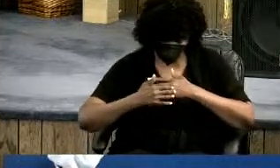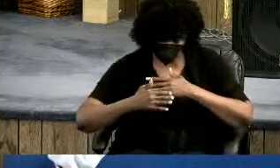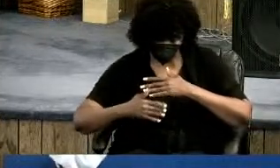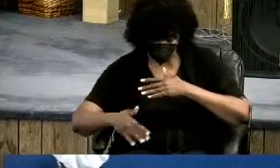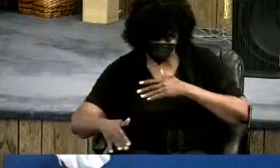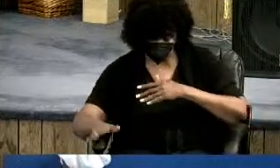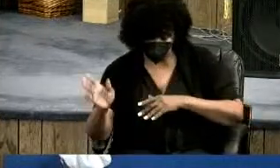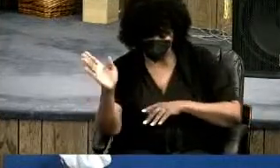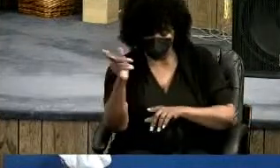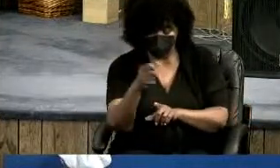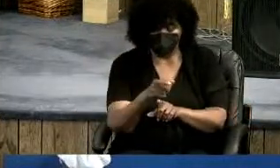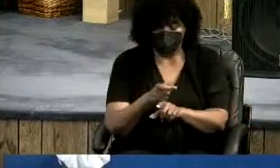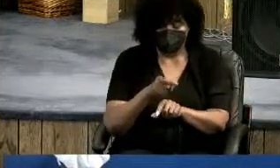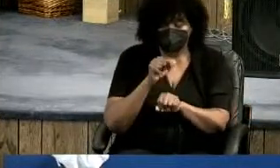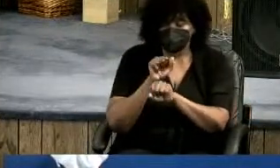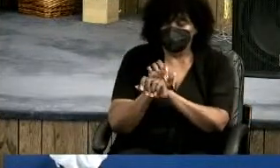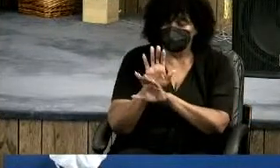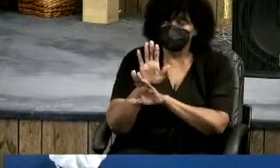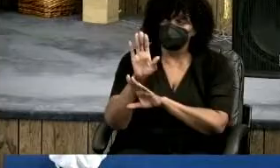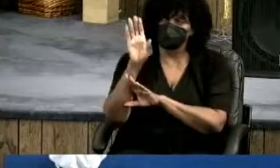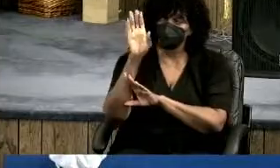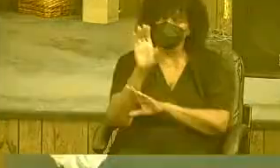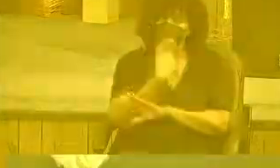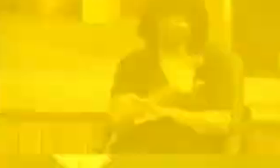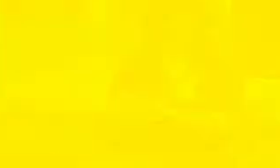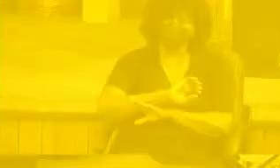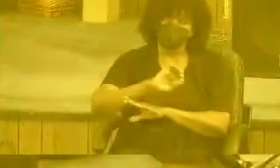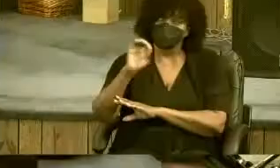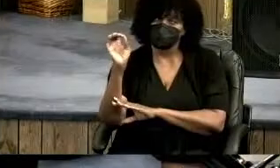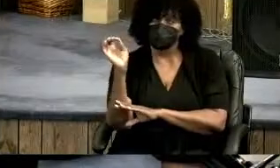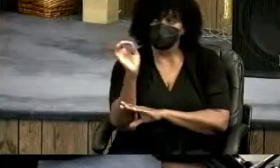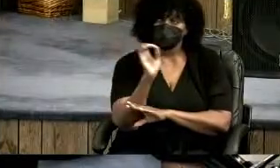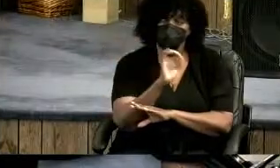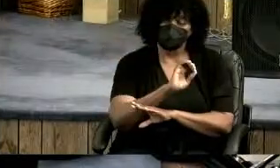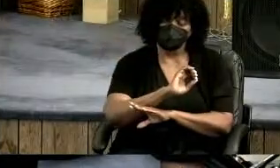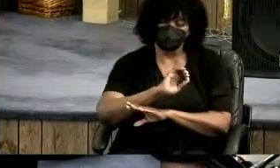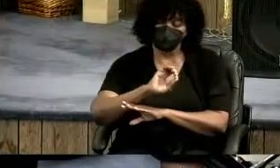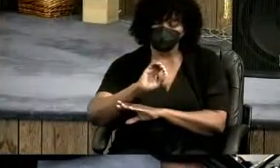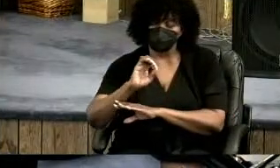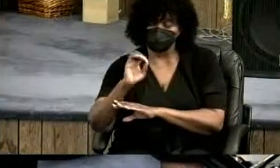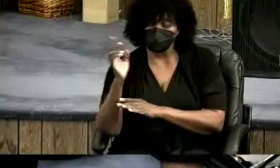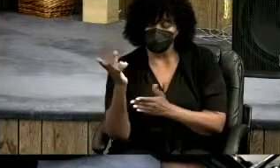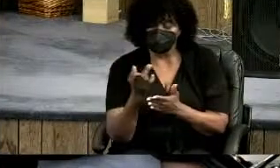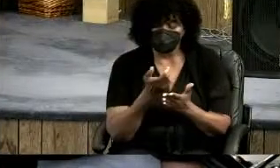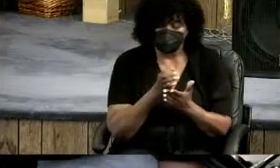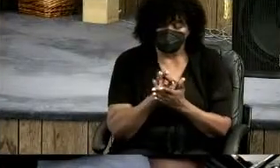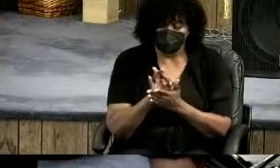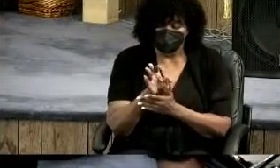From Calvary, oh,